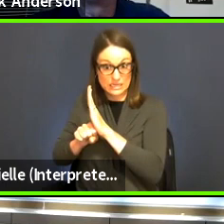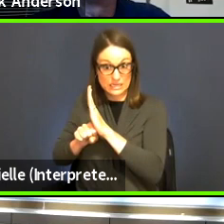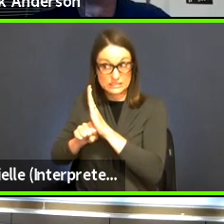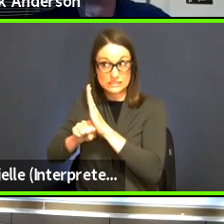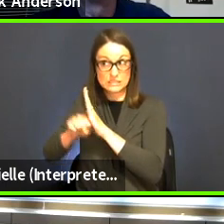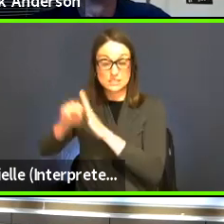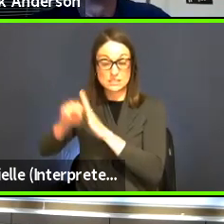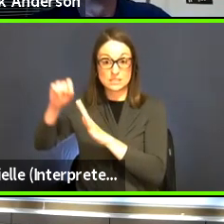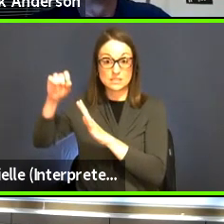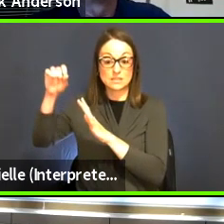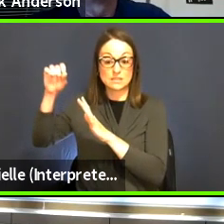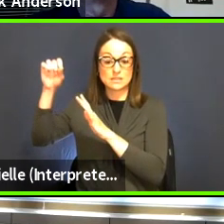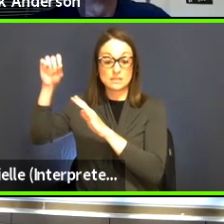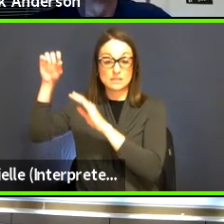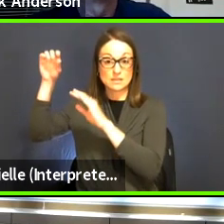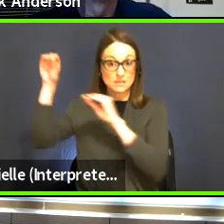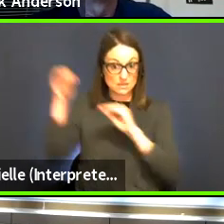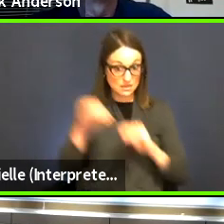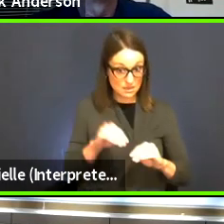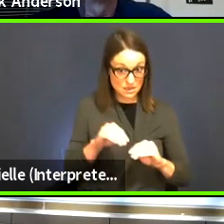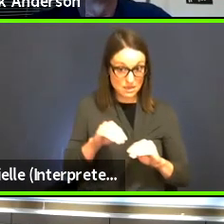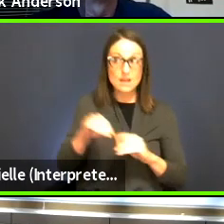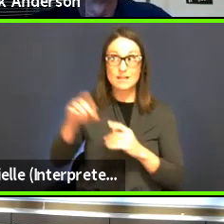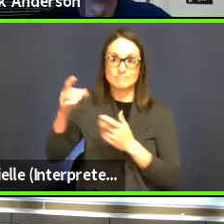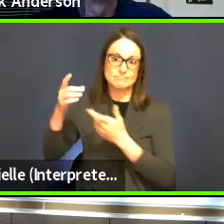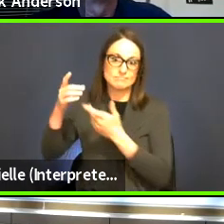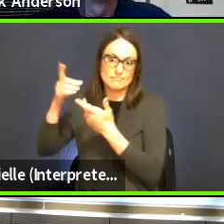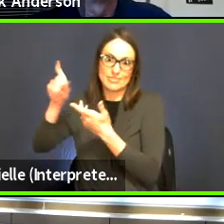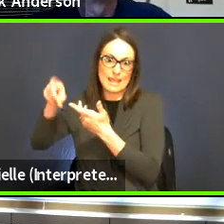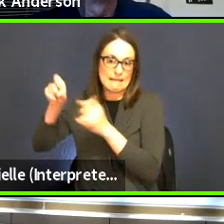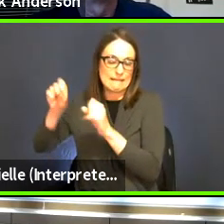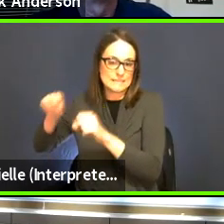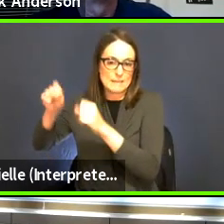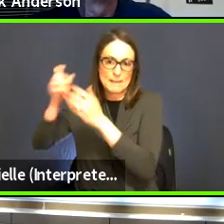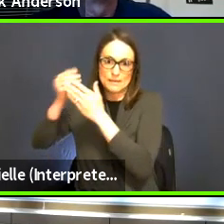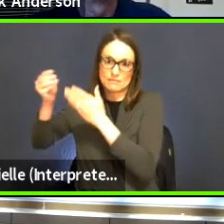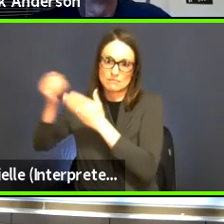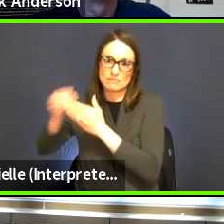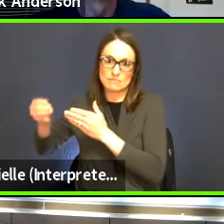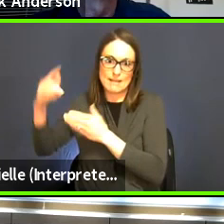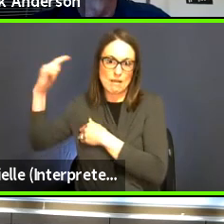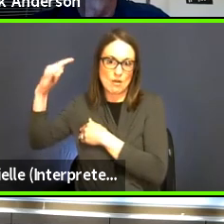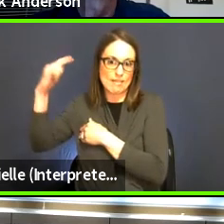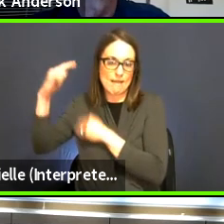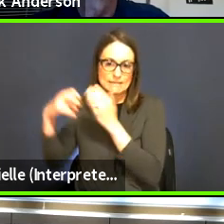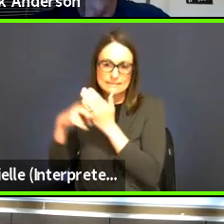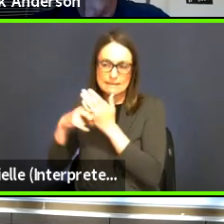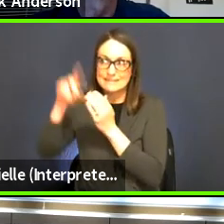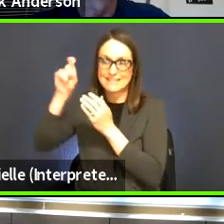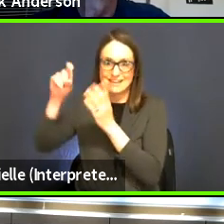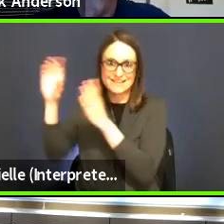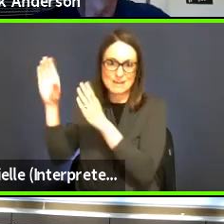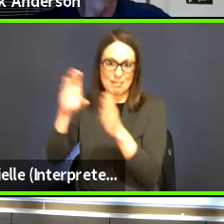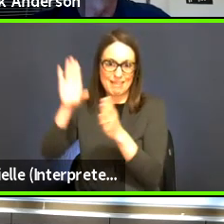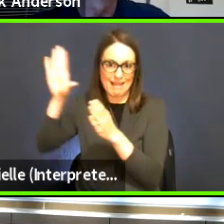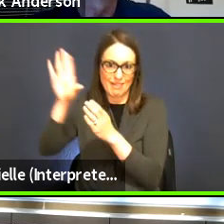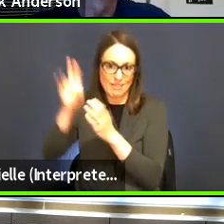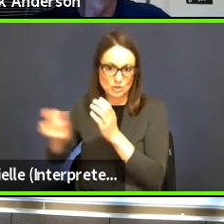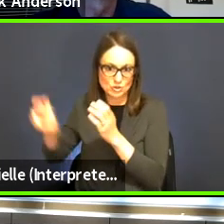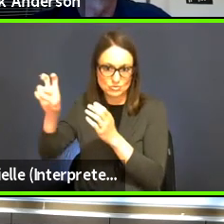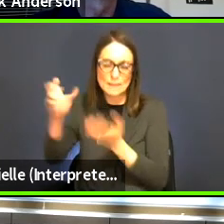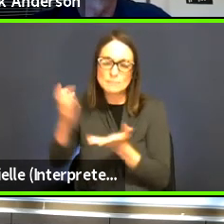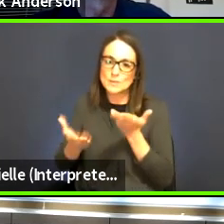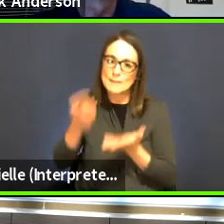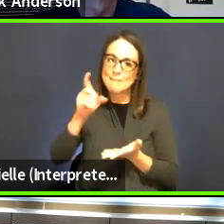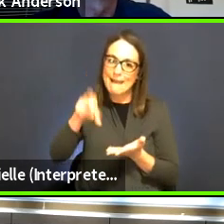to purchase their airline tickets and that kind of thing, or plan their trip. So we're looking at that. We may have to extend